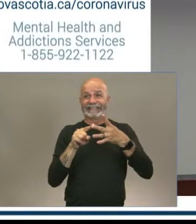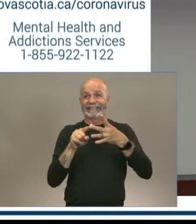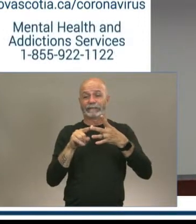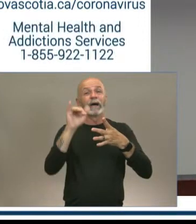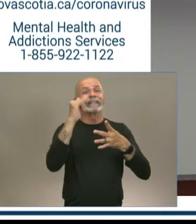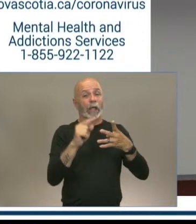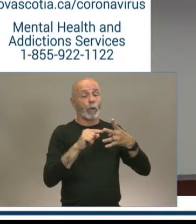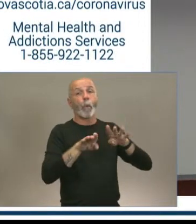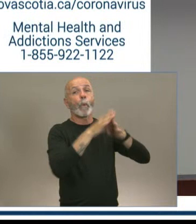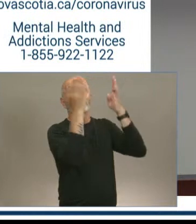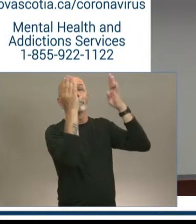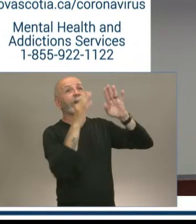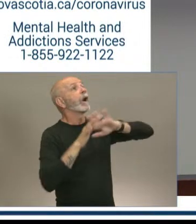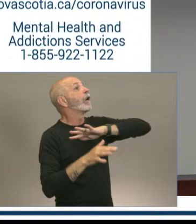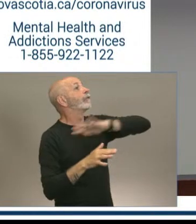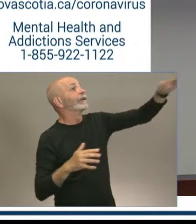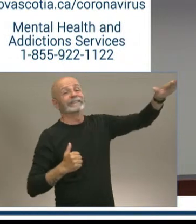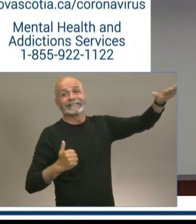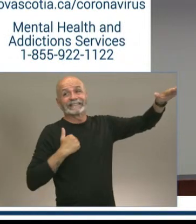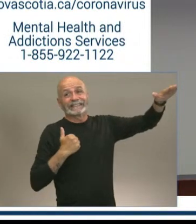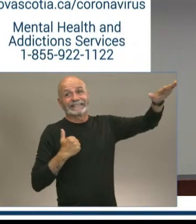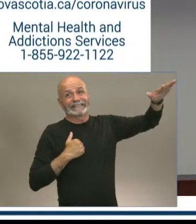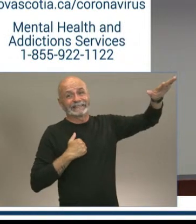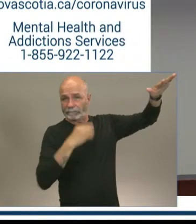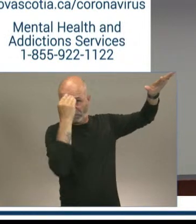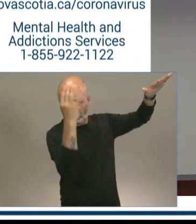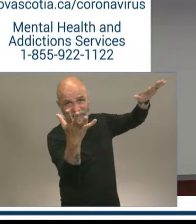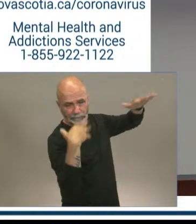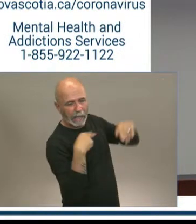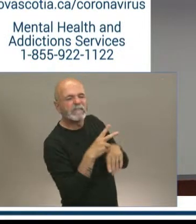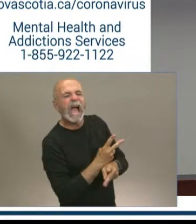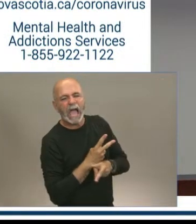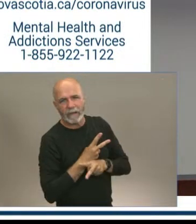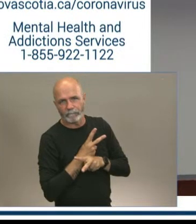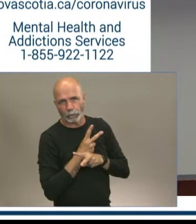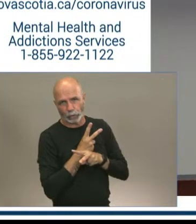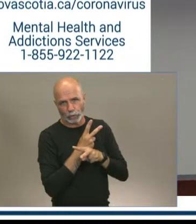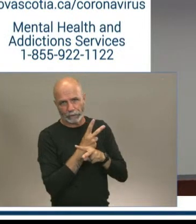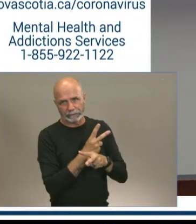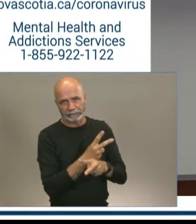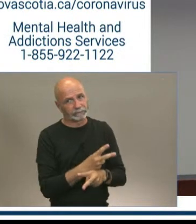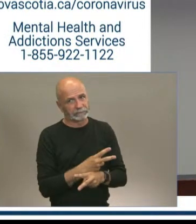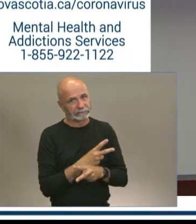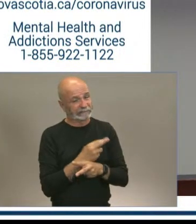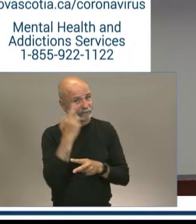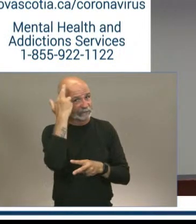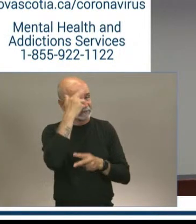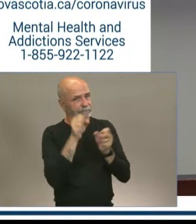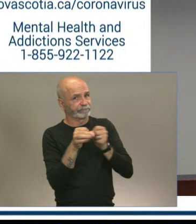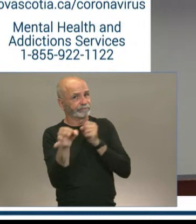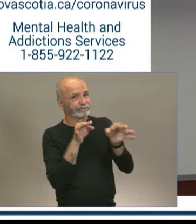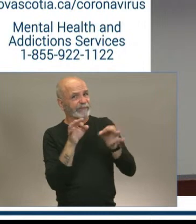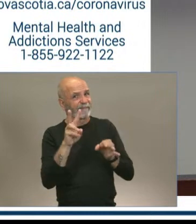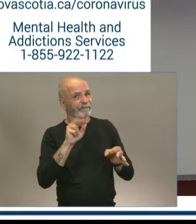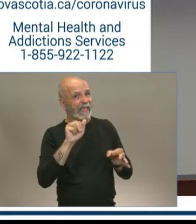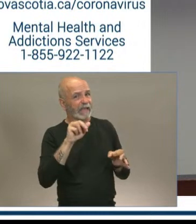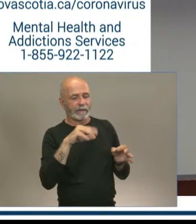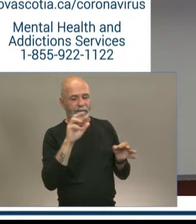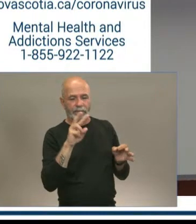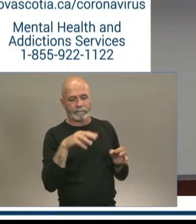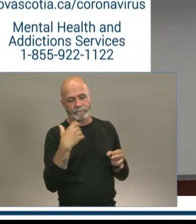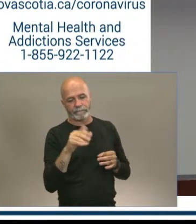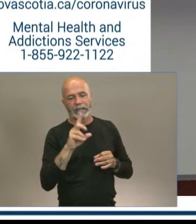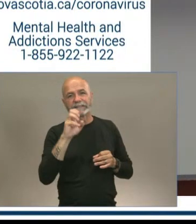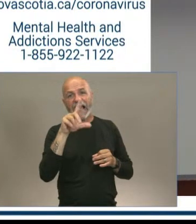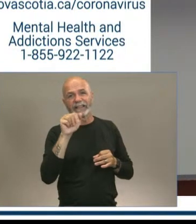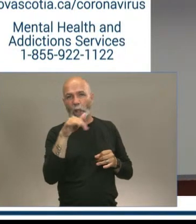manner. This cautious approach will keep COVID-19 and its variants under control. People who come here